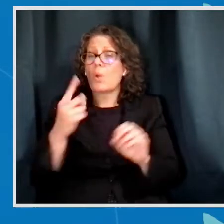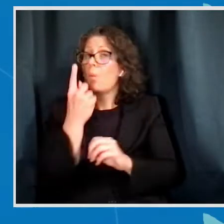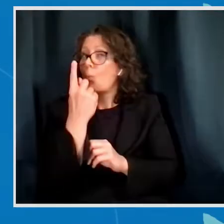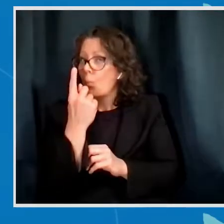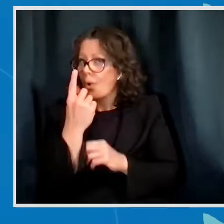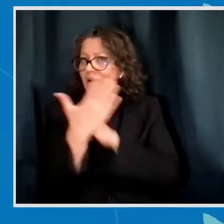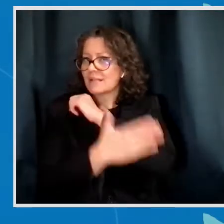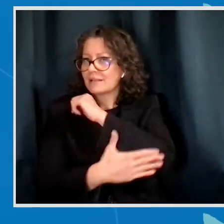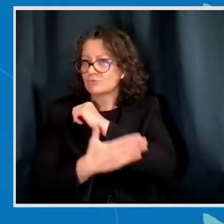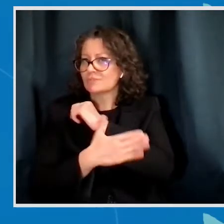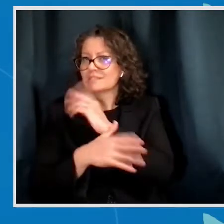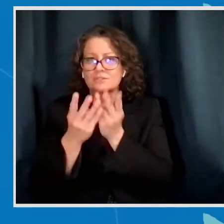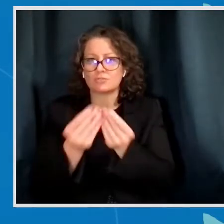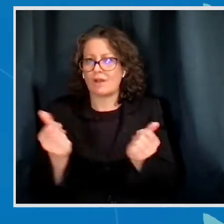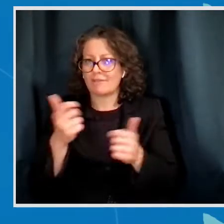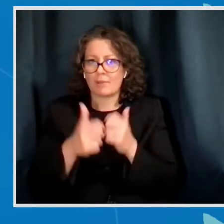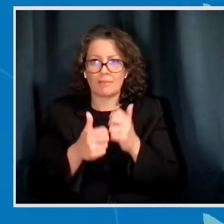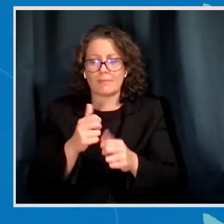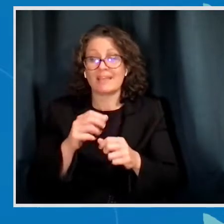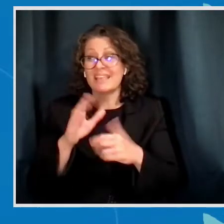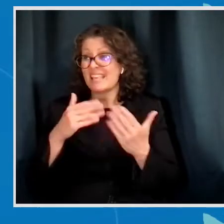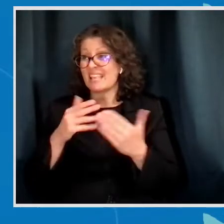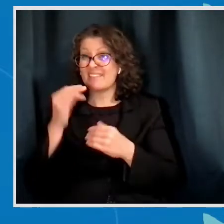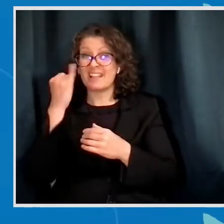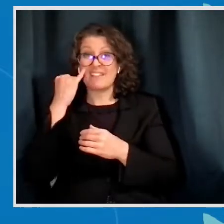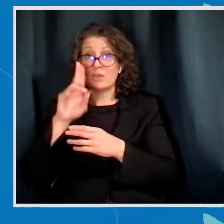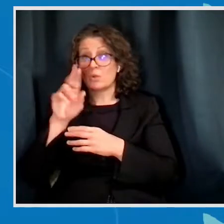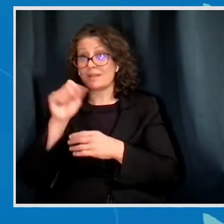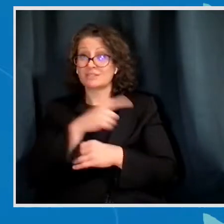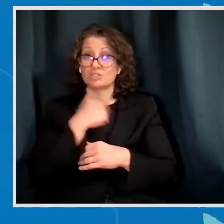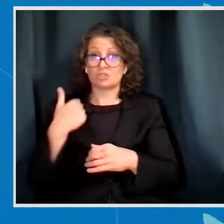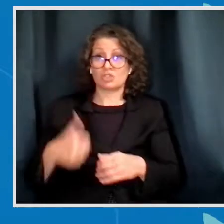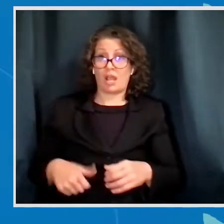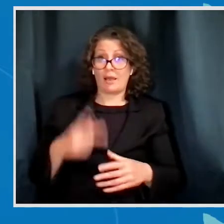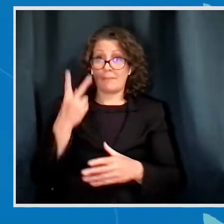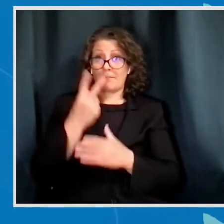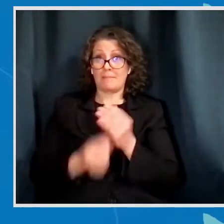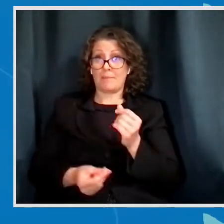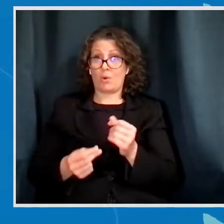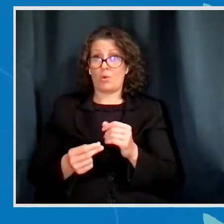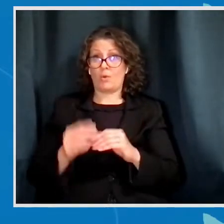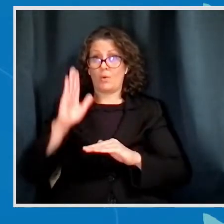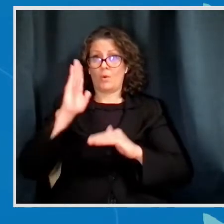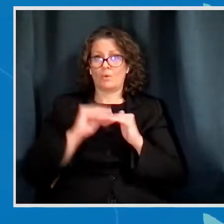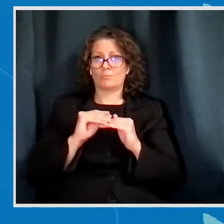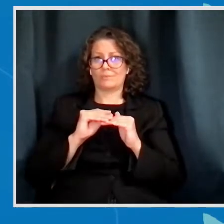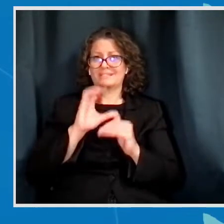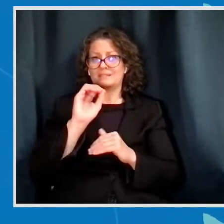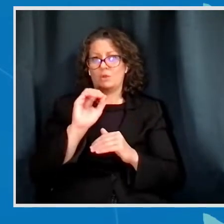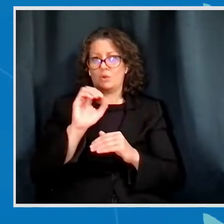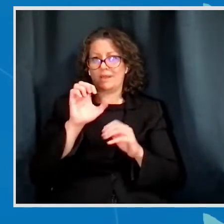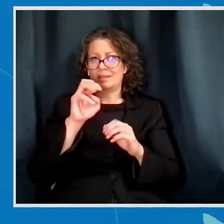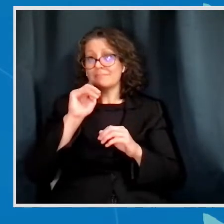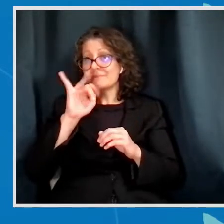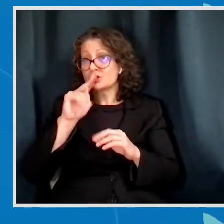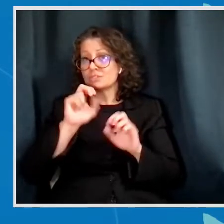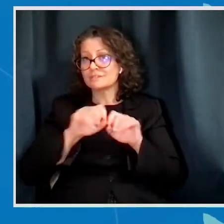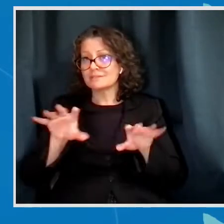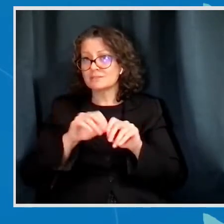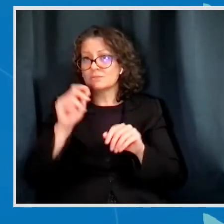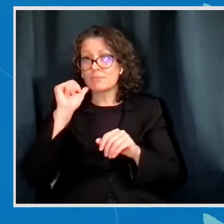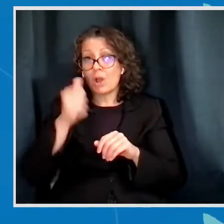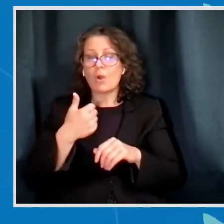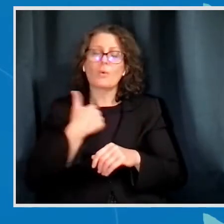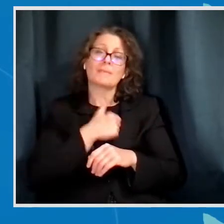problem. Even if the United States and China, let's say, went to zero tomorrow, we'd be better off. But we're not going to solve the problem because the